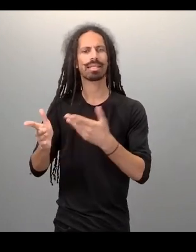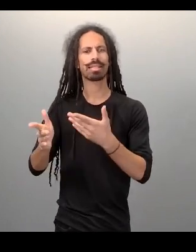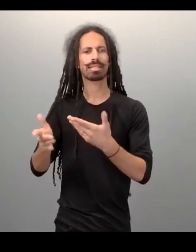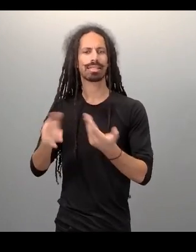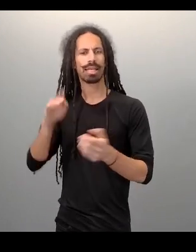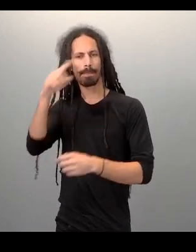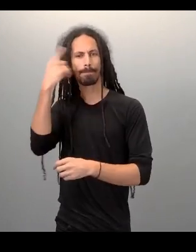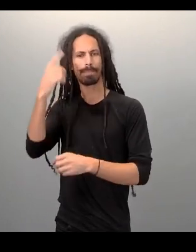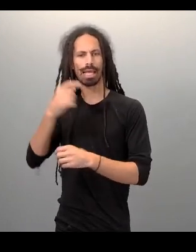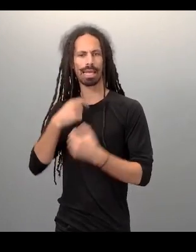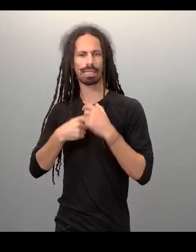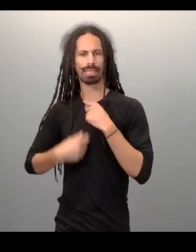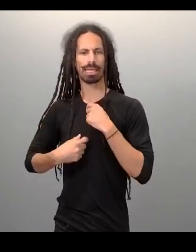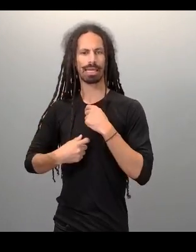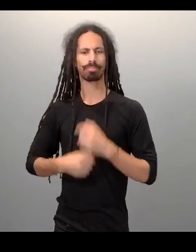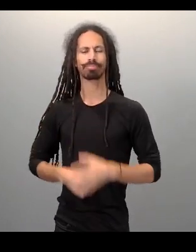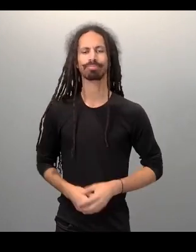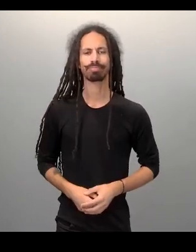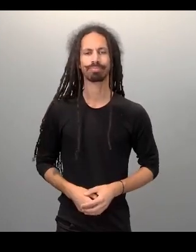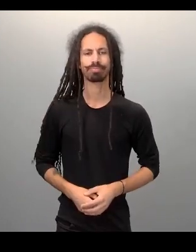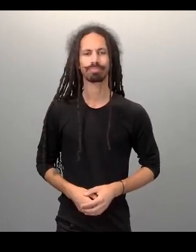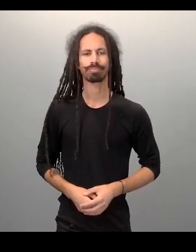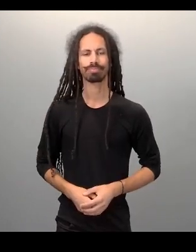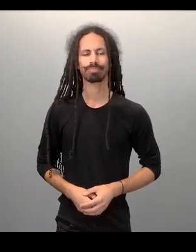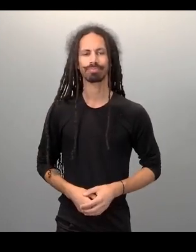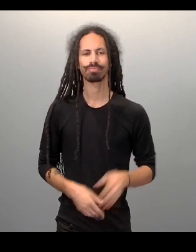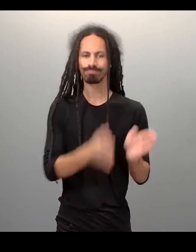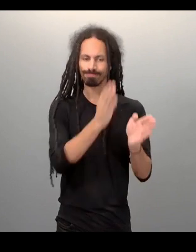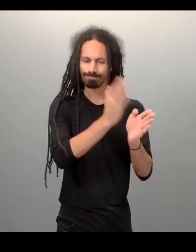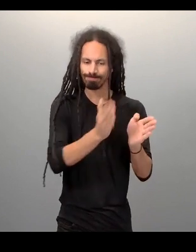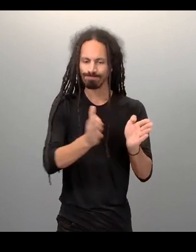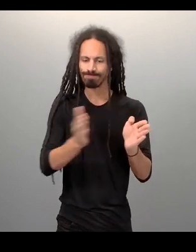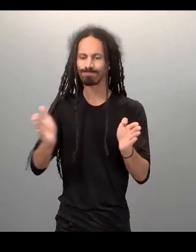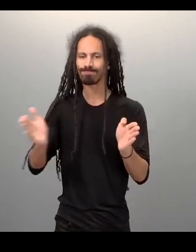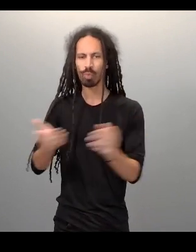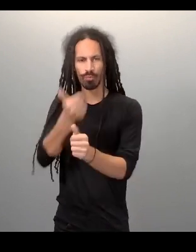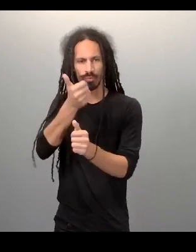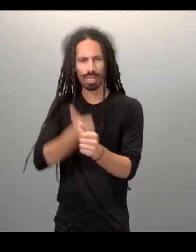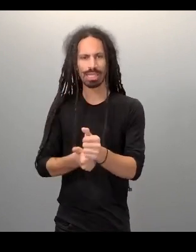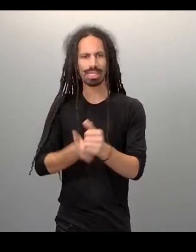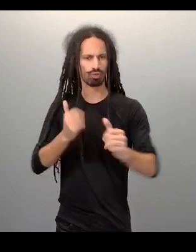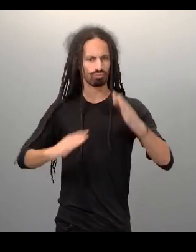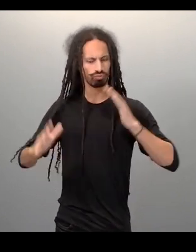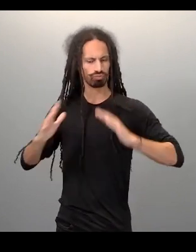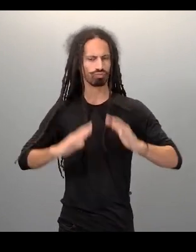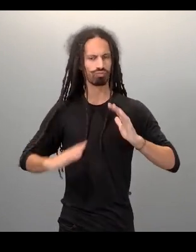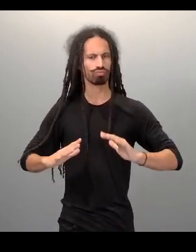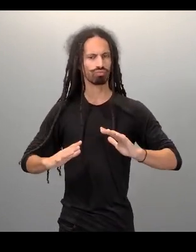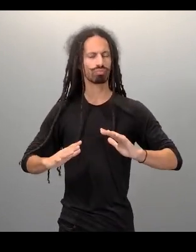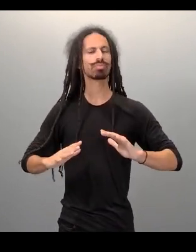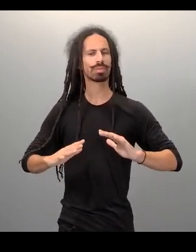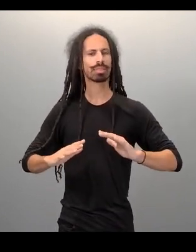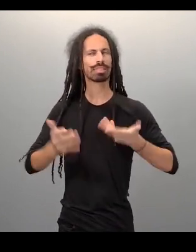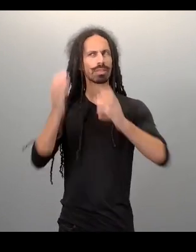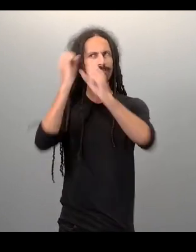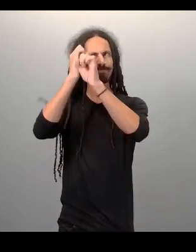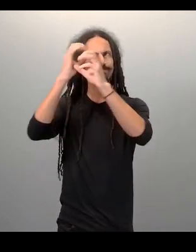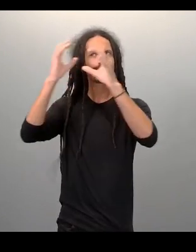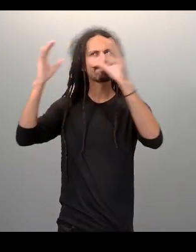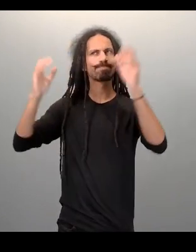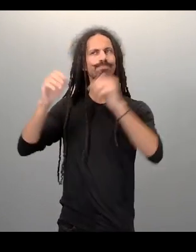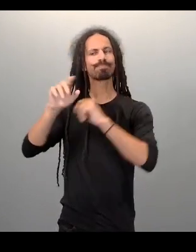tie. These all give you a sense of tone. What is the general